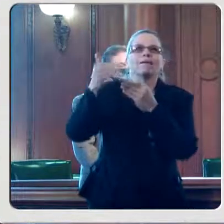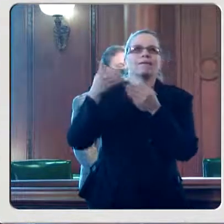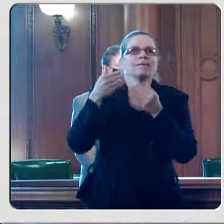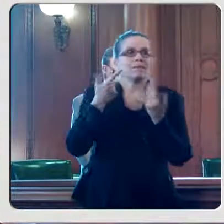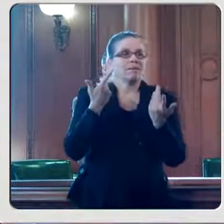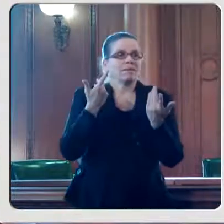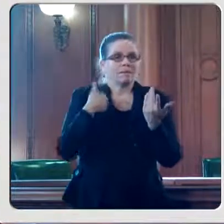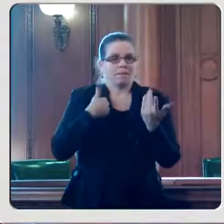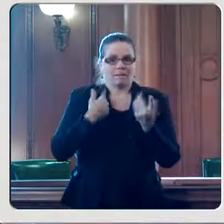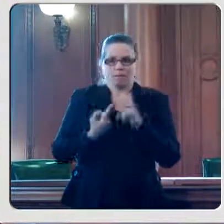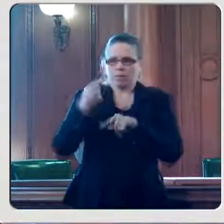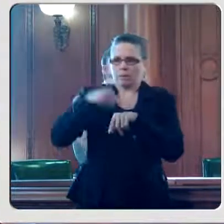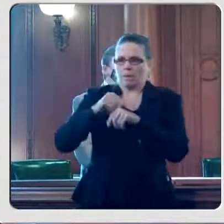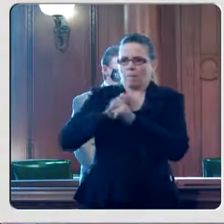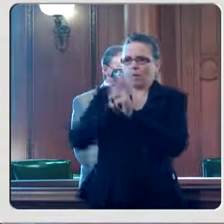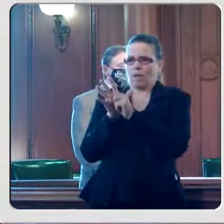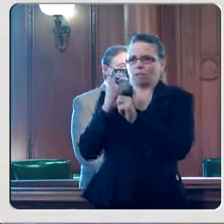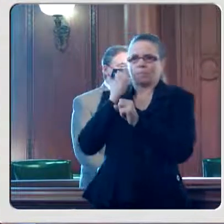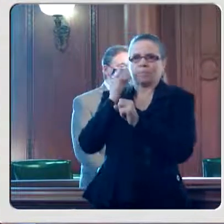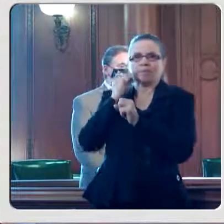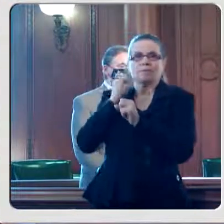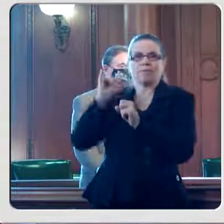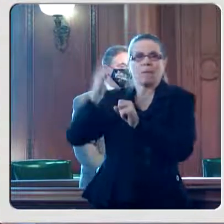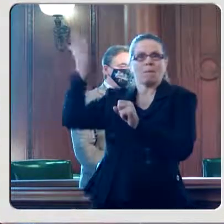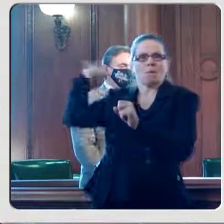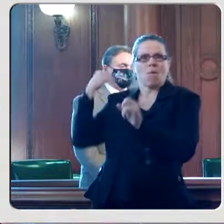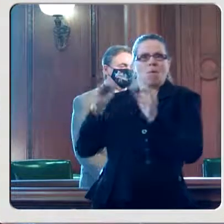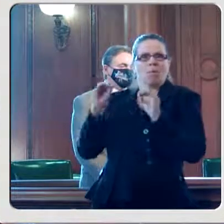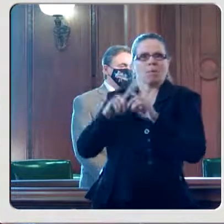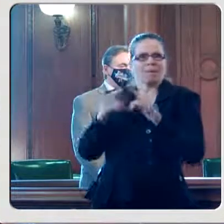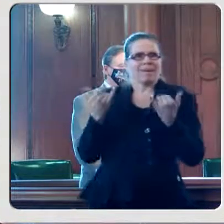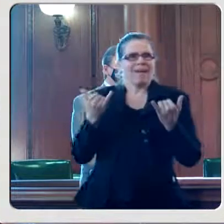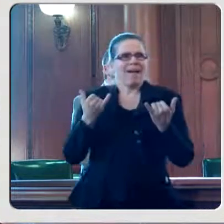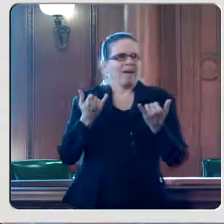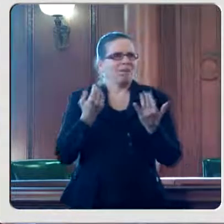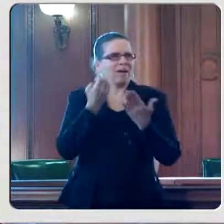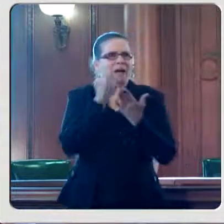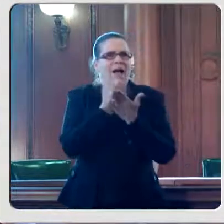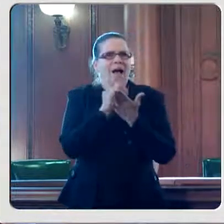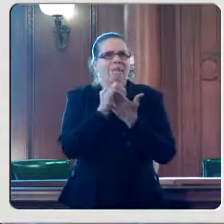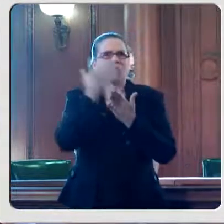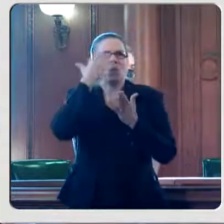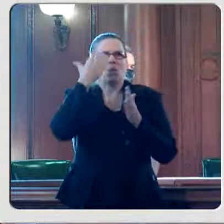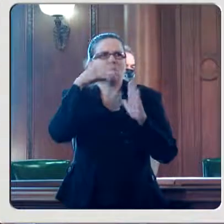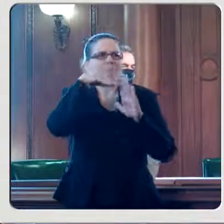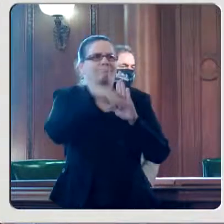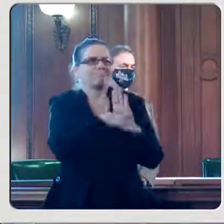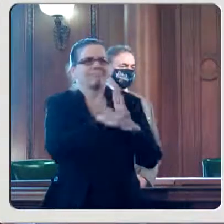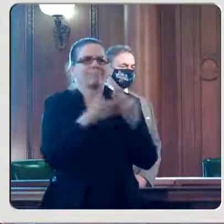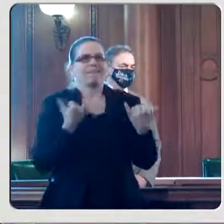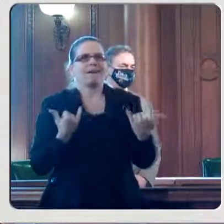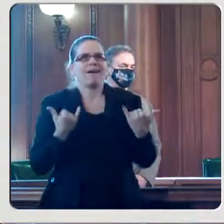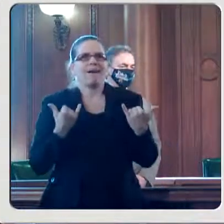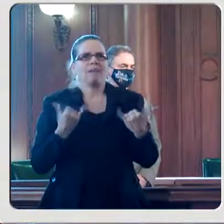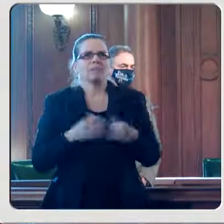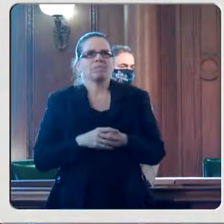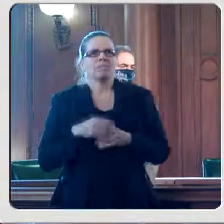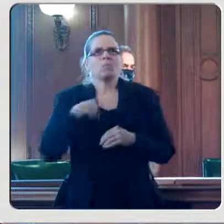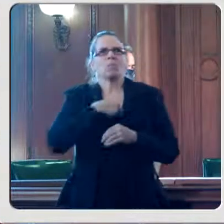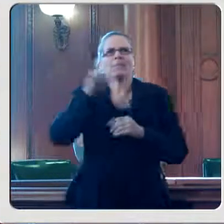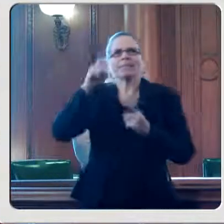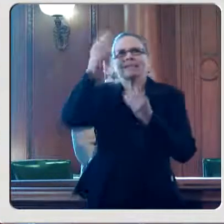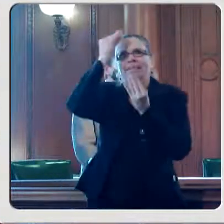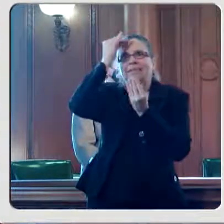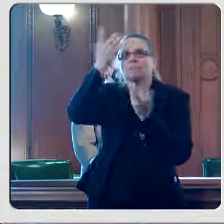period like no other in history, but we know what markets we need to be watching. Those include commercial real estate,